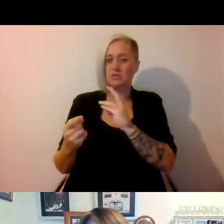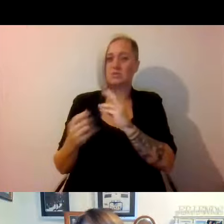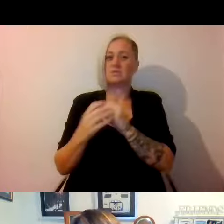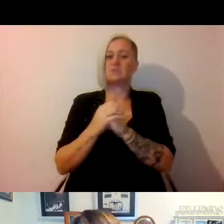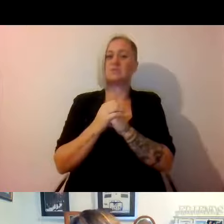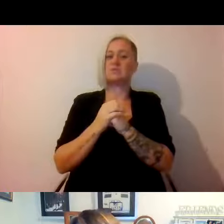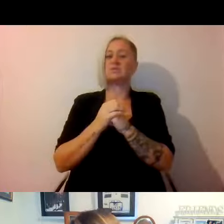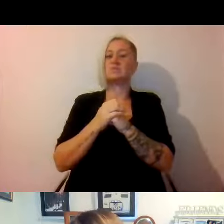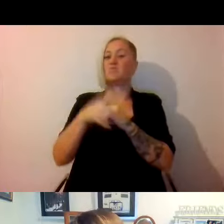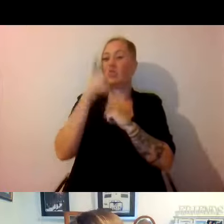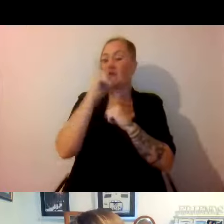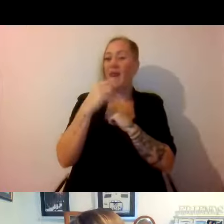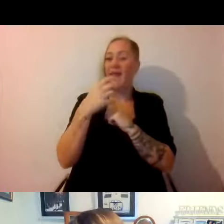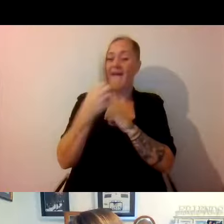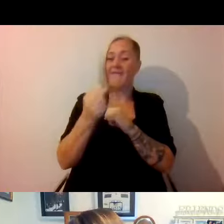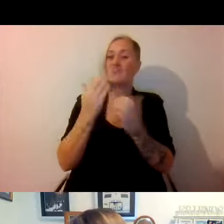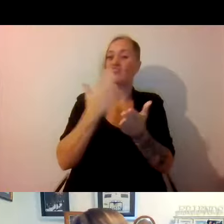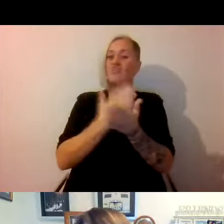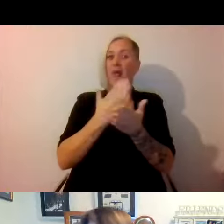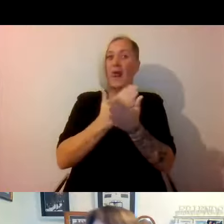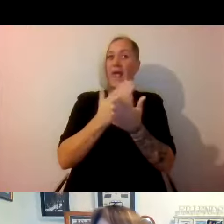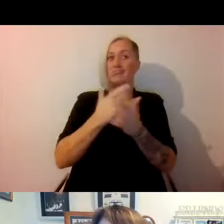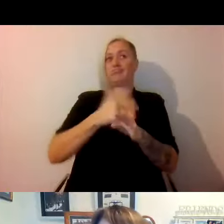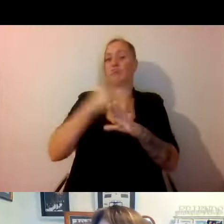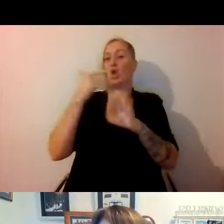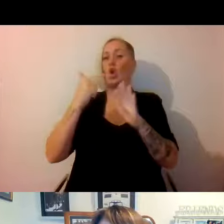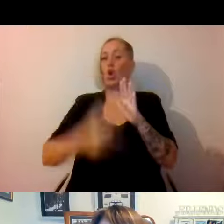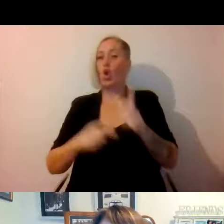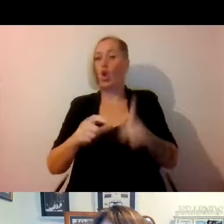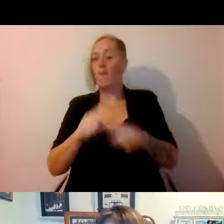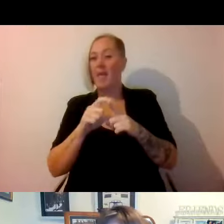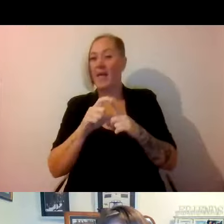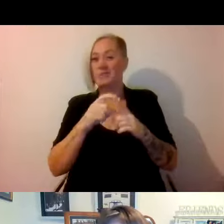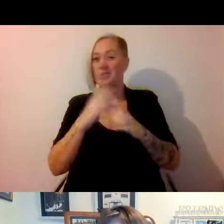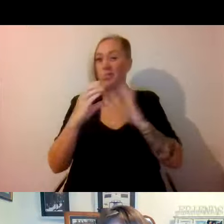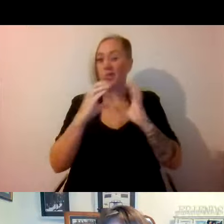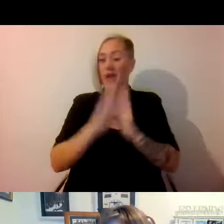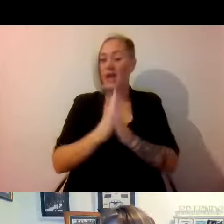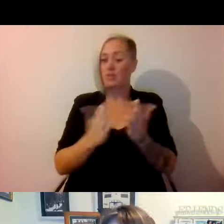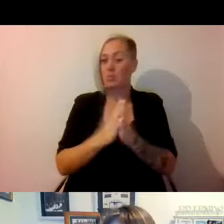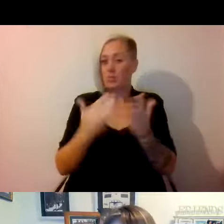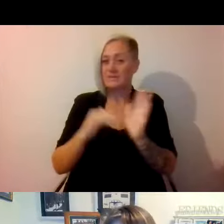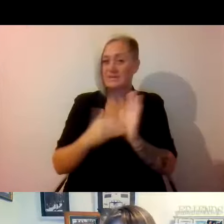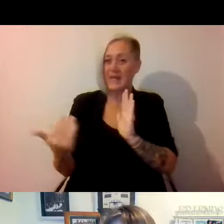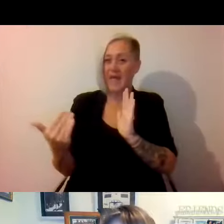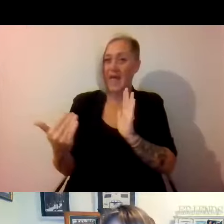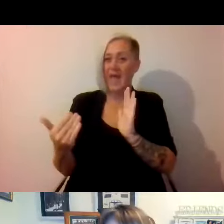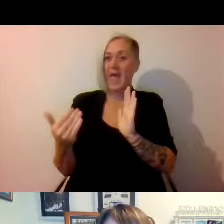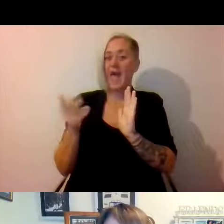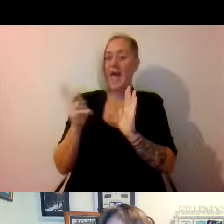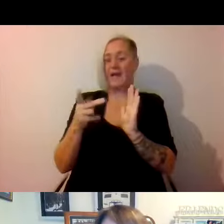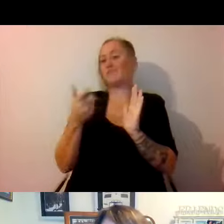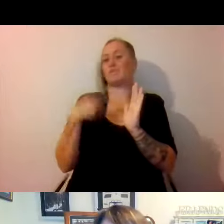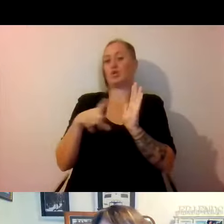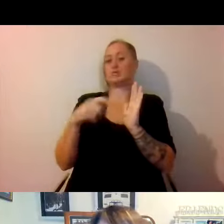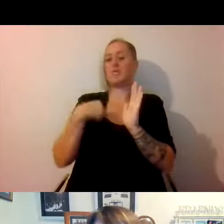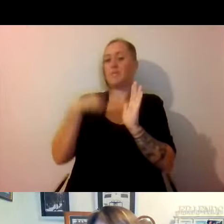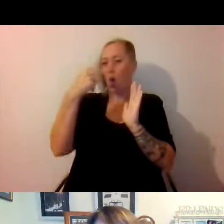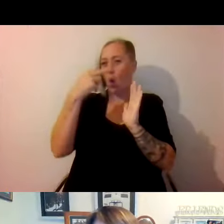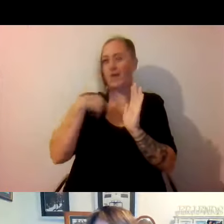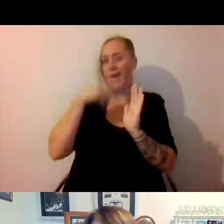And you can have really quite complex communication books now. Again, because I'm older, I can